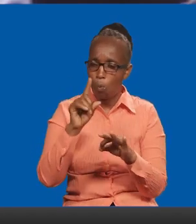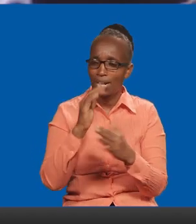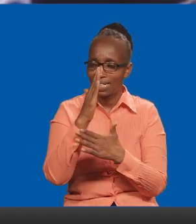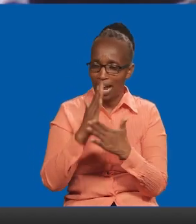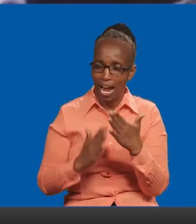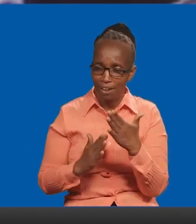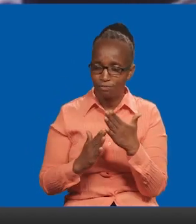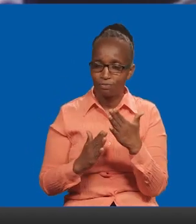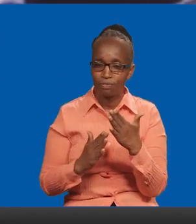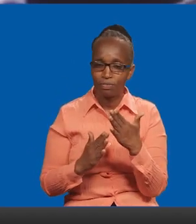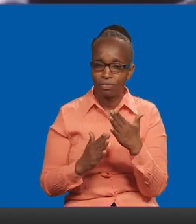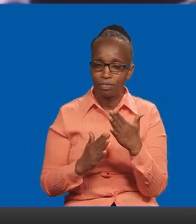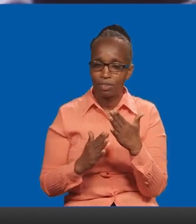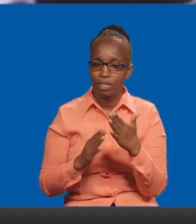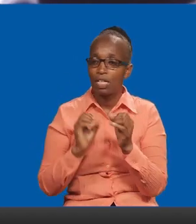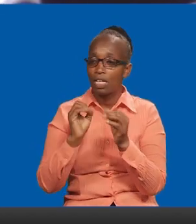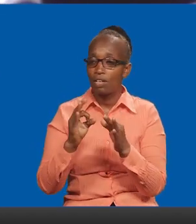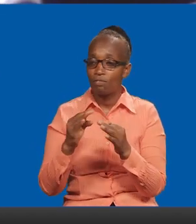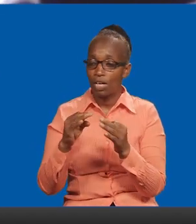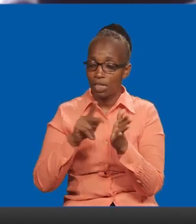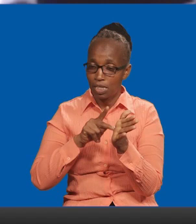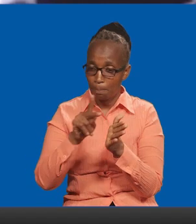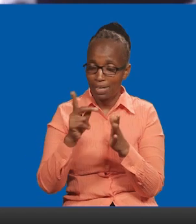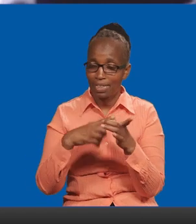tunakaa for 1.5 years. Ikikuja tena